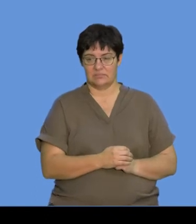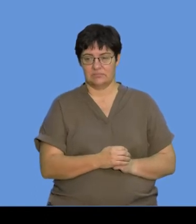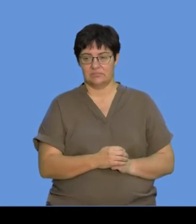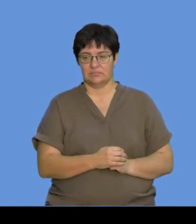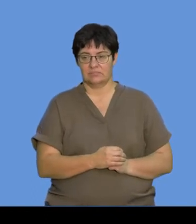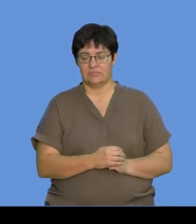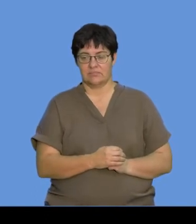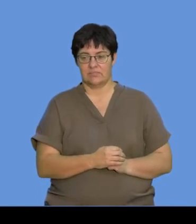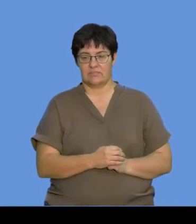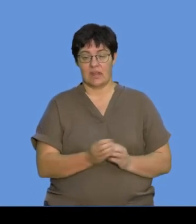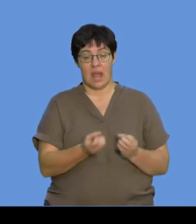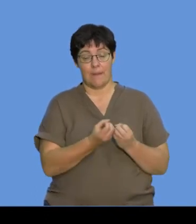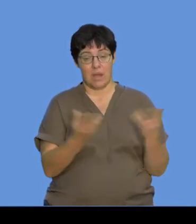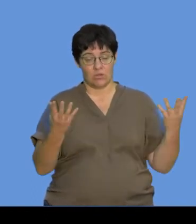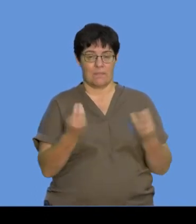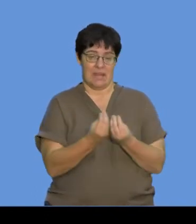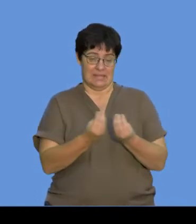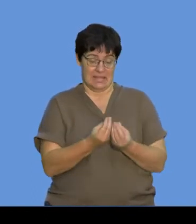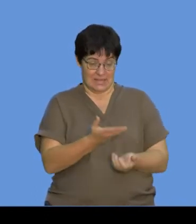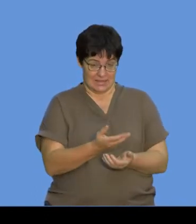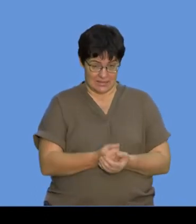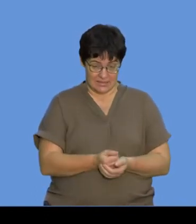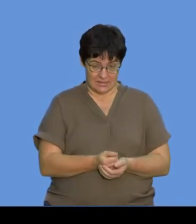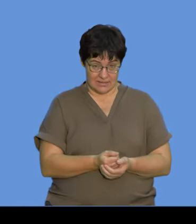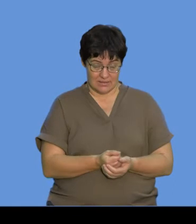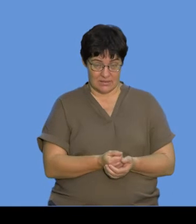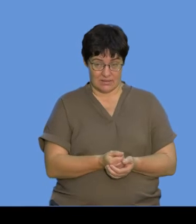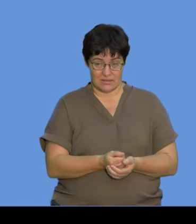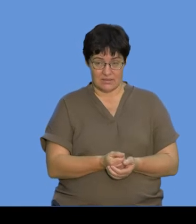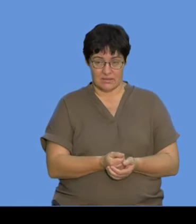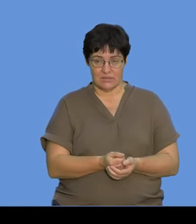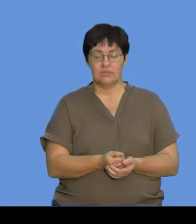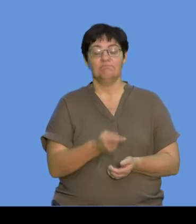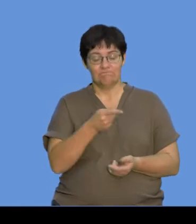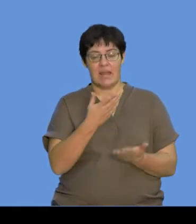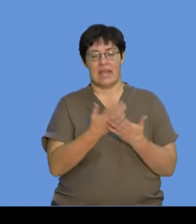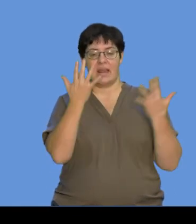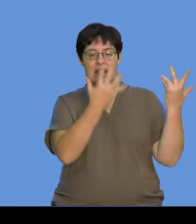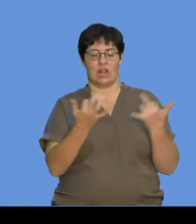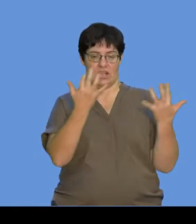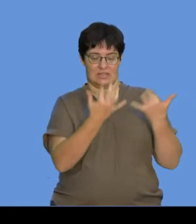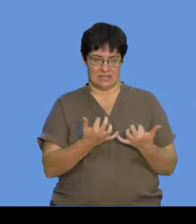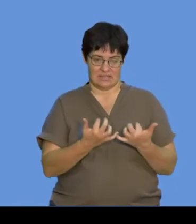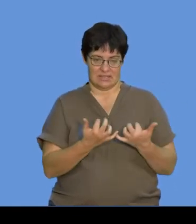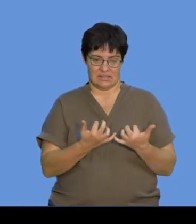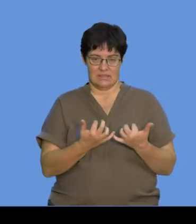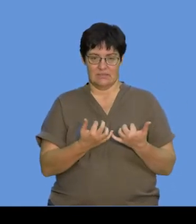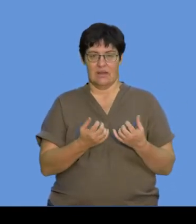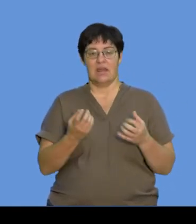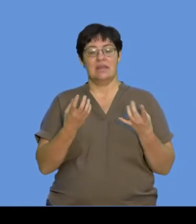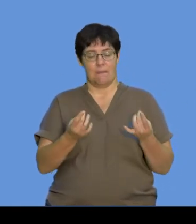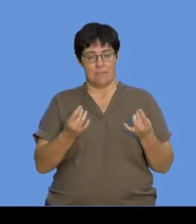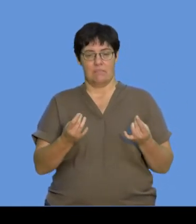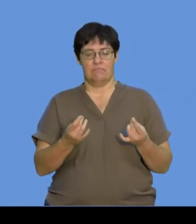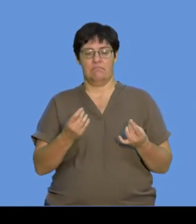okay? So I'll put that in brackets, okay, amount, right? And we use that to calculate